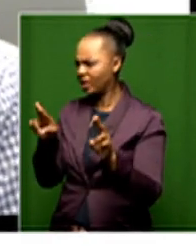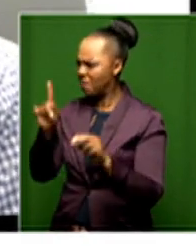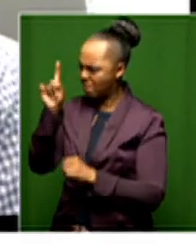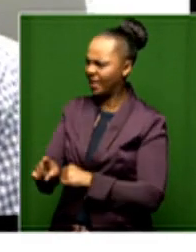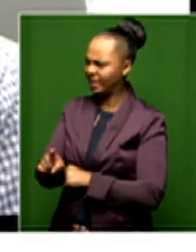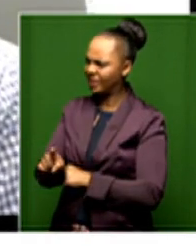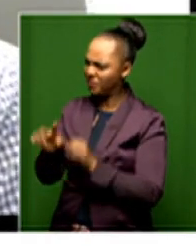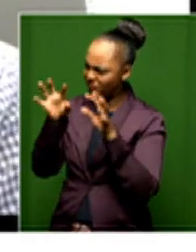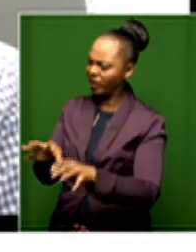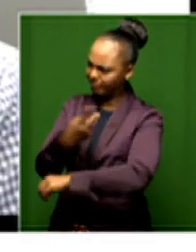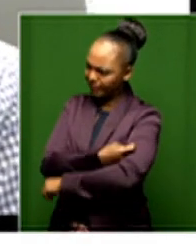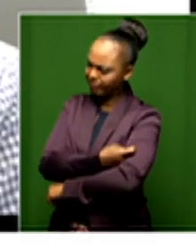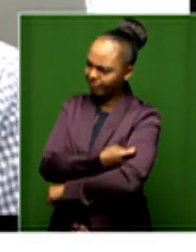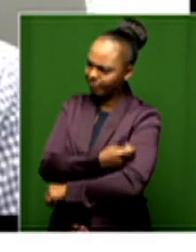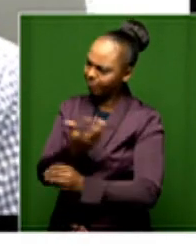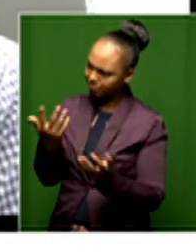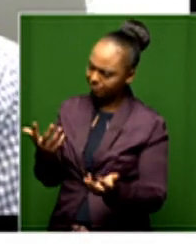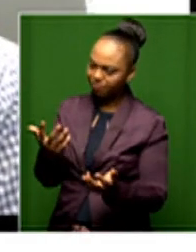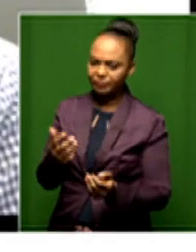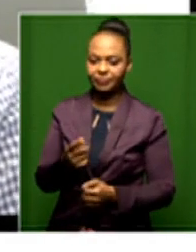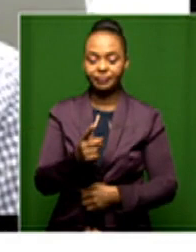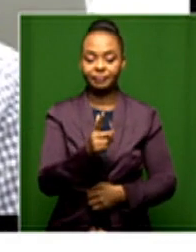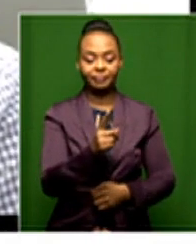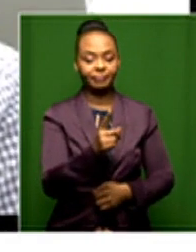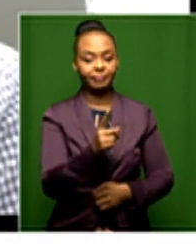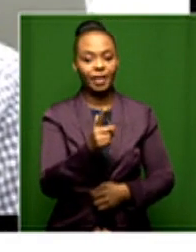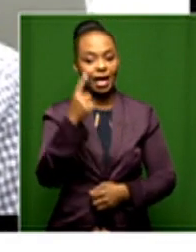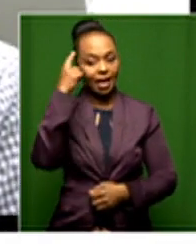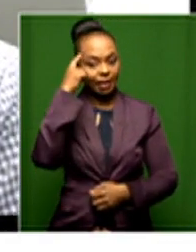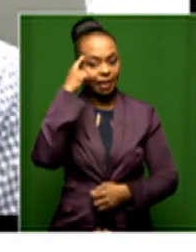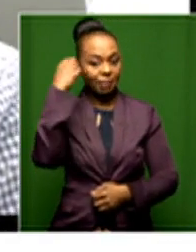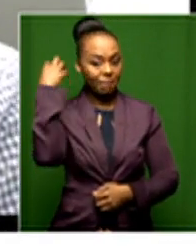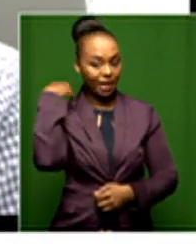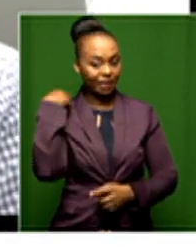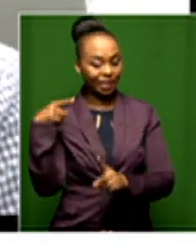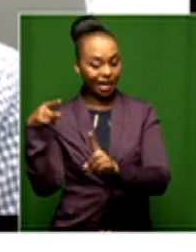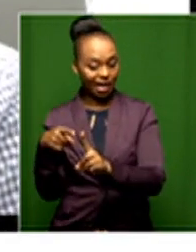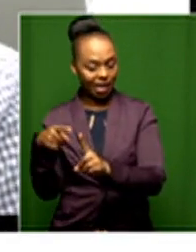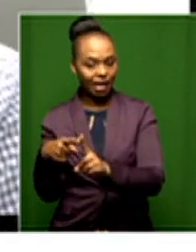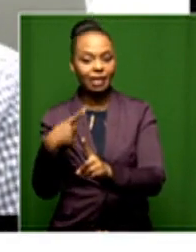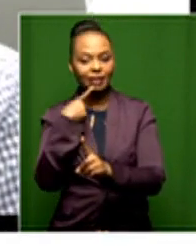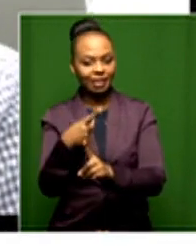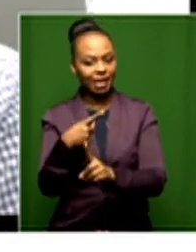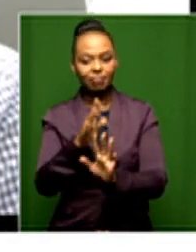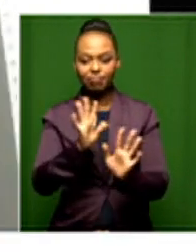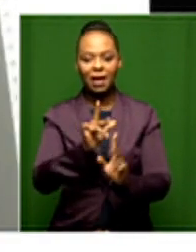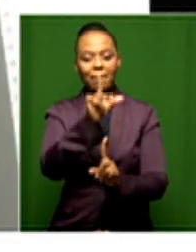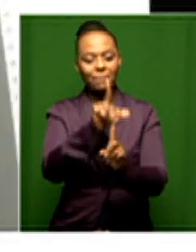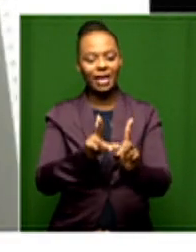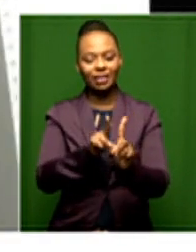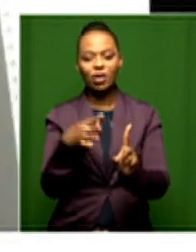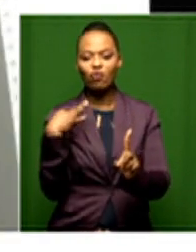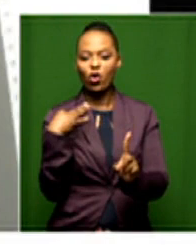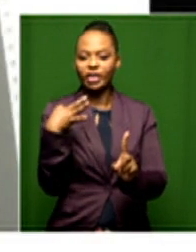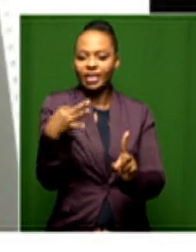Now, I think this has actually, I think it is the minister who have indicated that it will be on the voluntary basis.